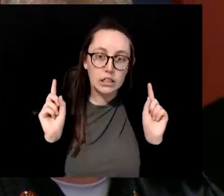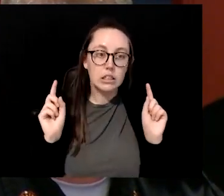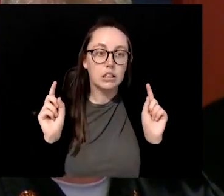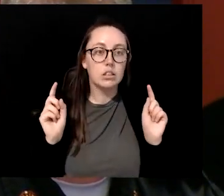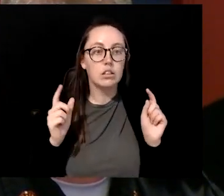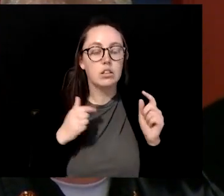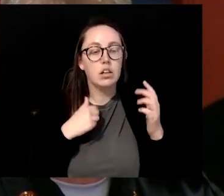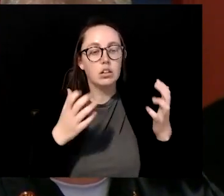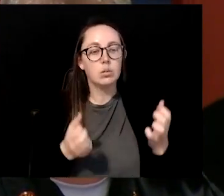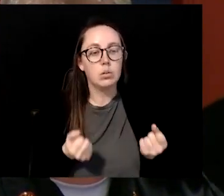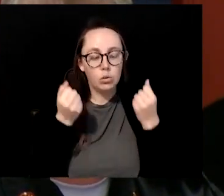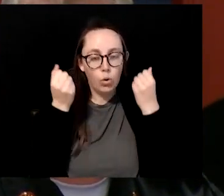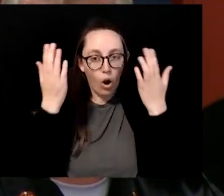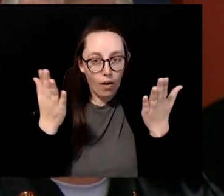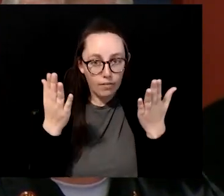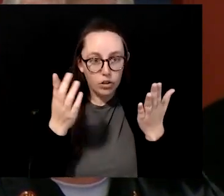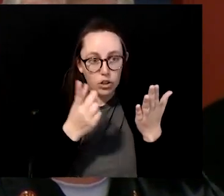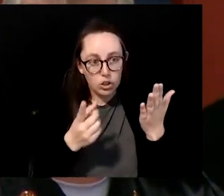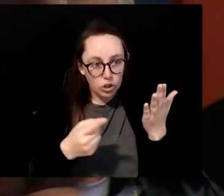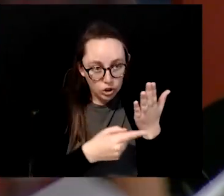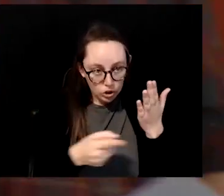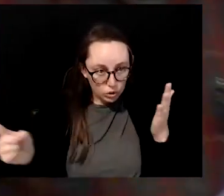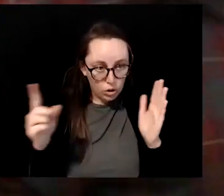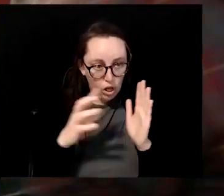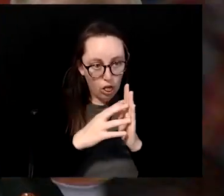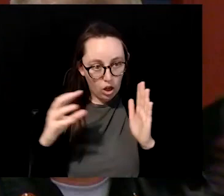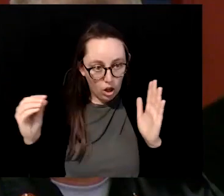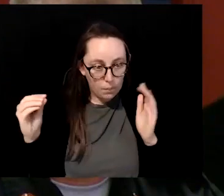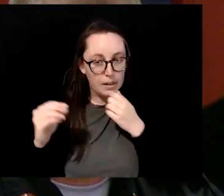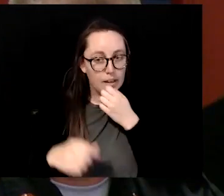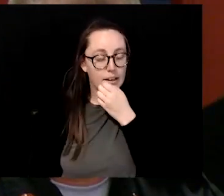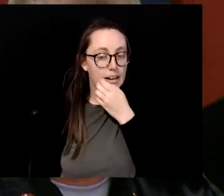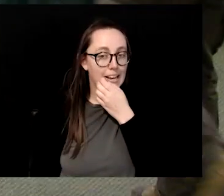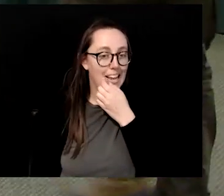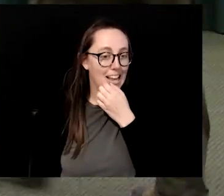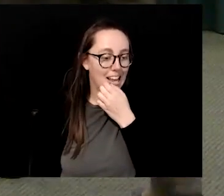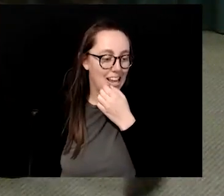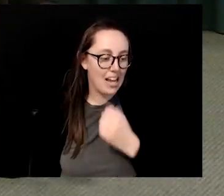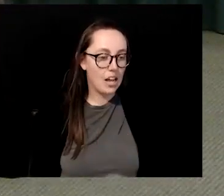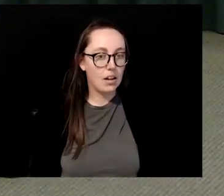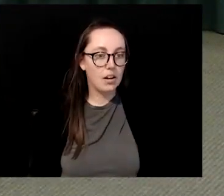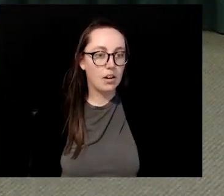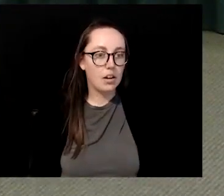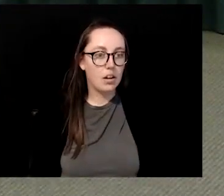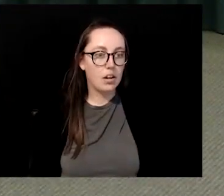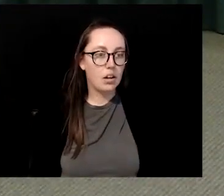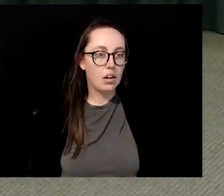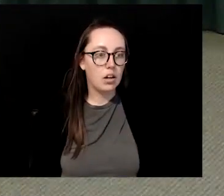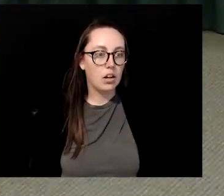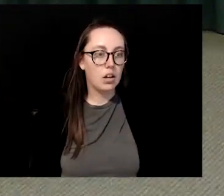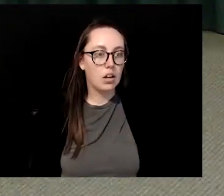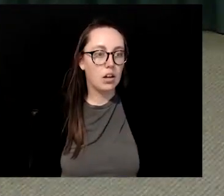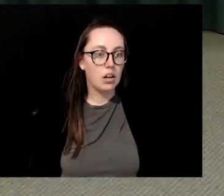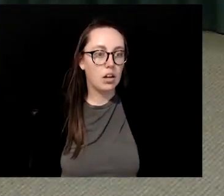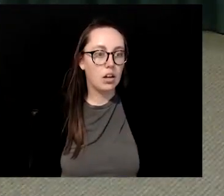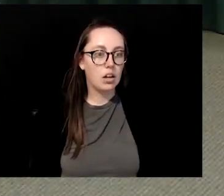offer you copies of that plus you've seen all right but um